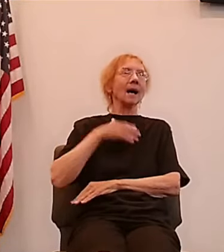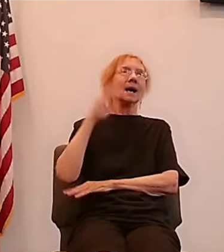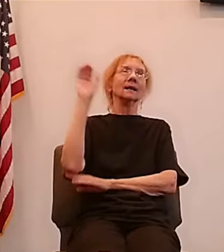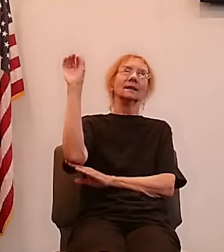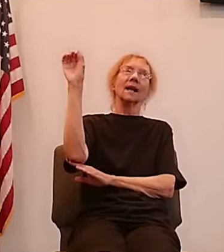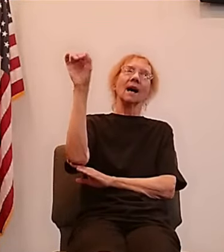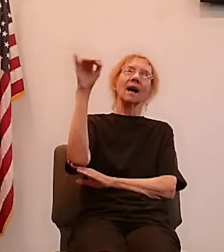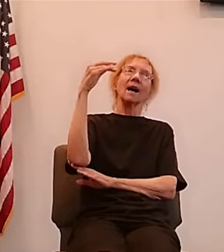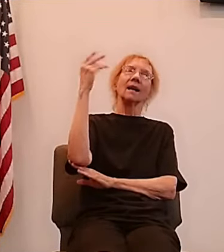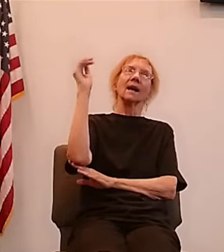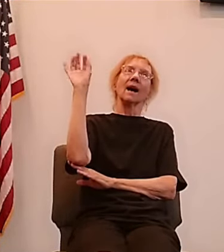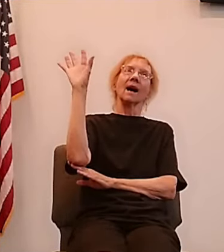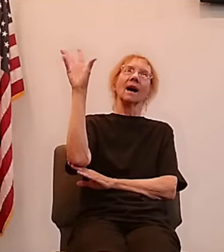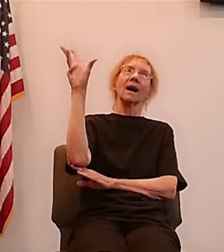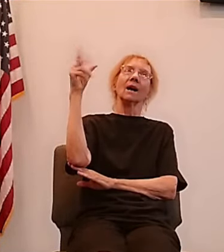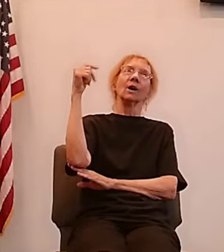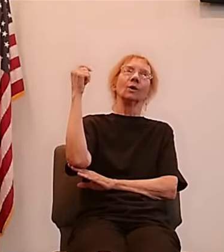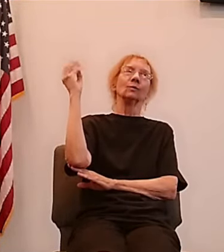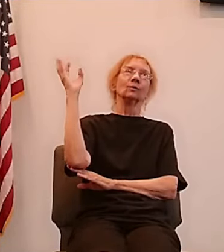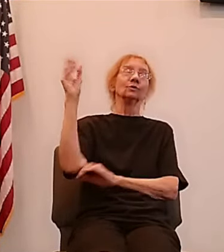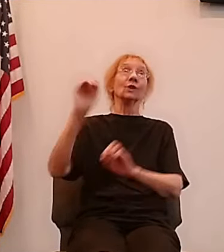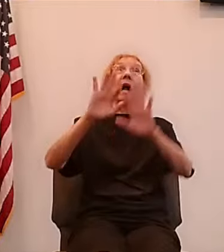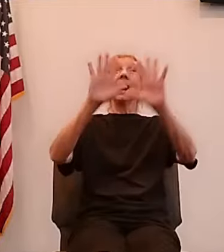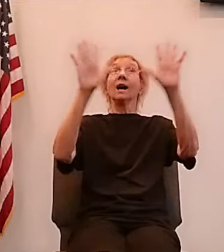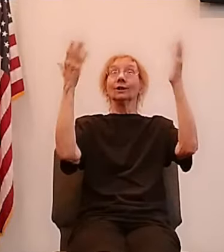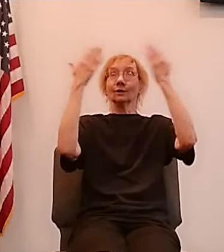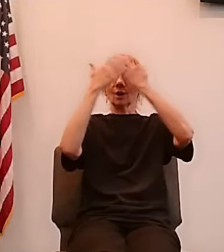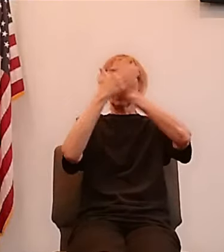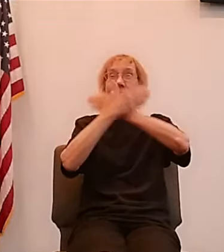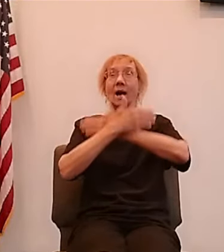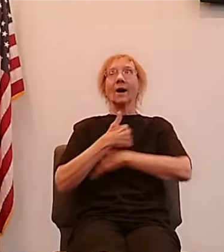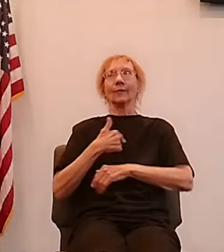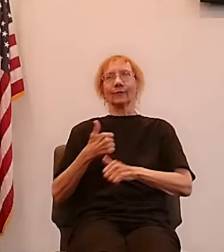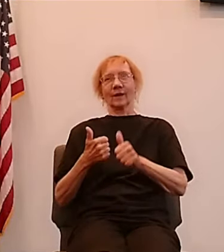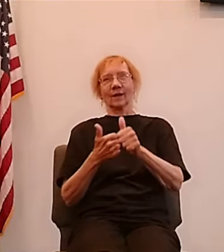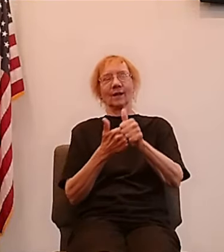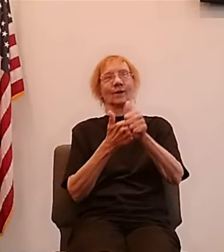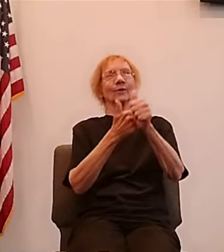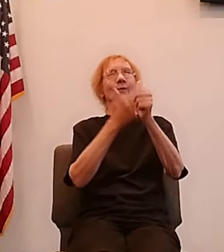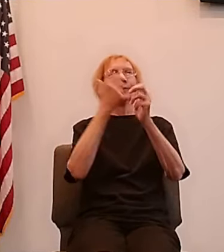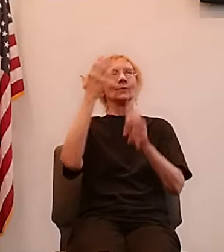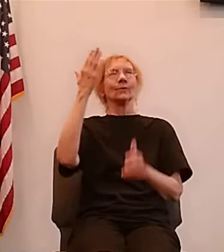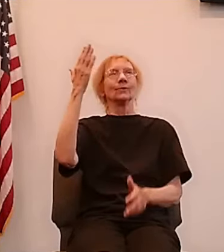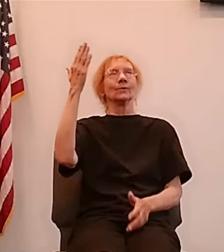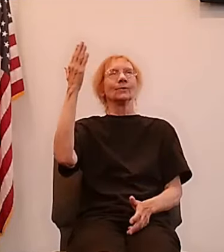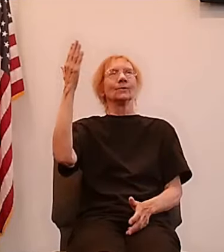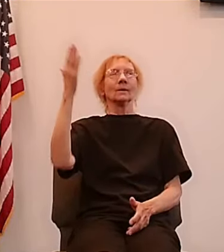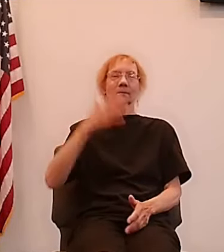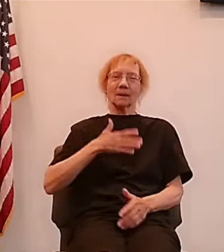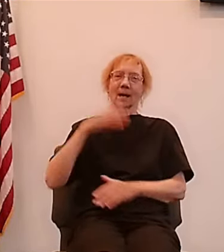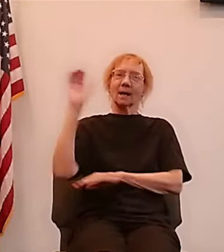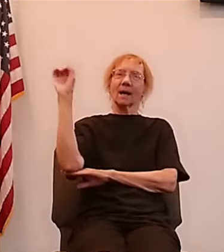my lighthouse, shining in the darkness, I will follow you.